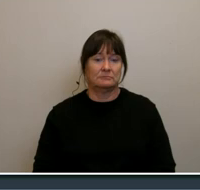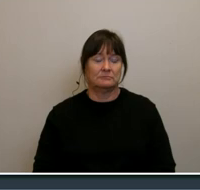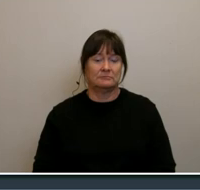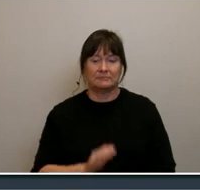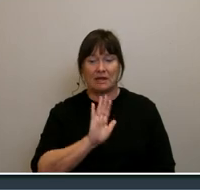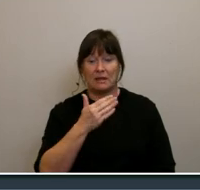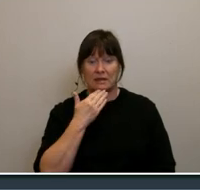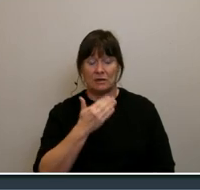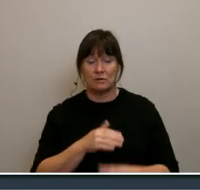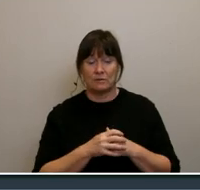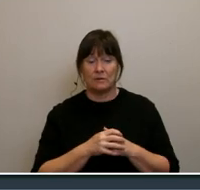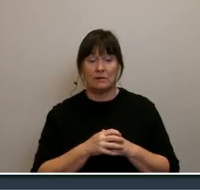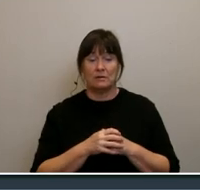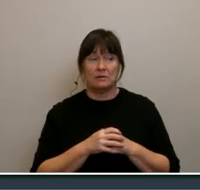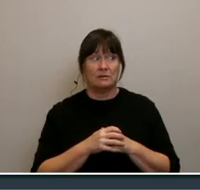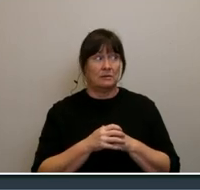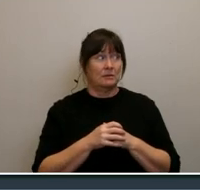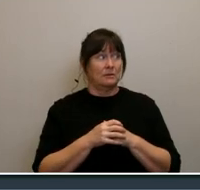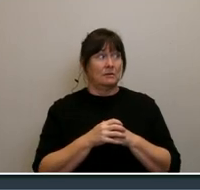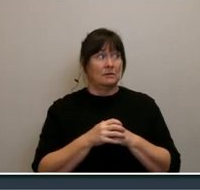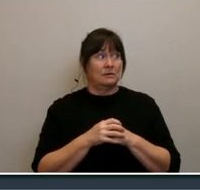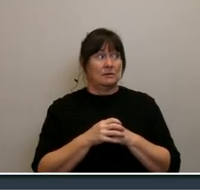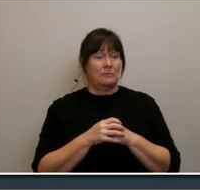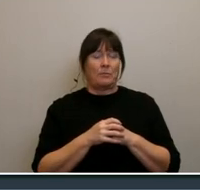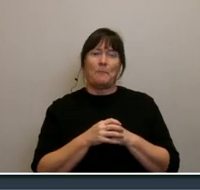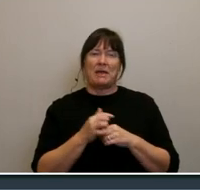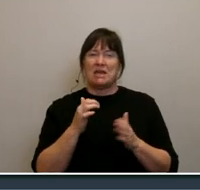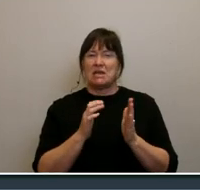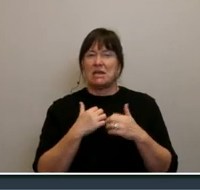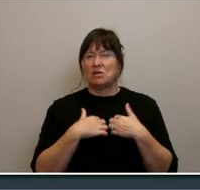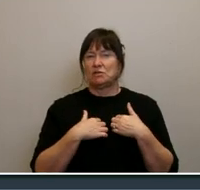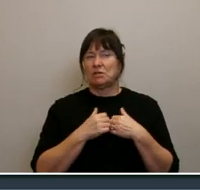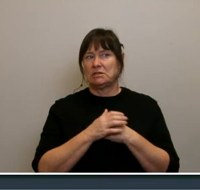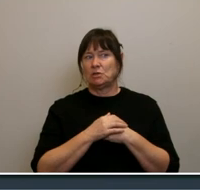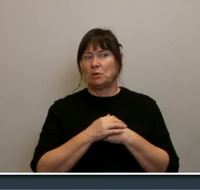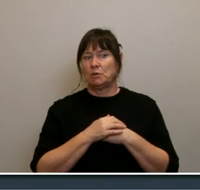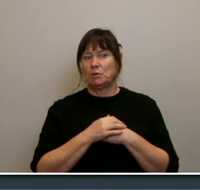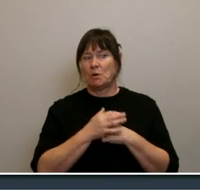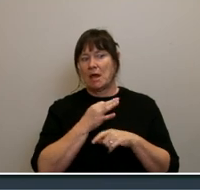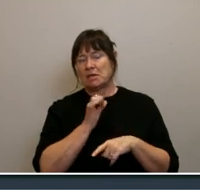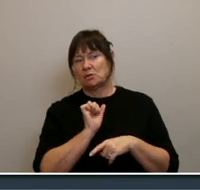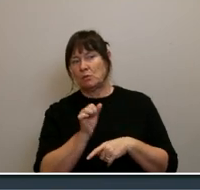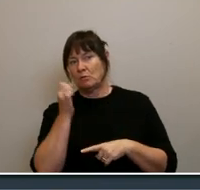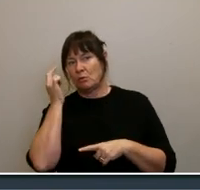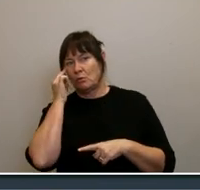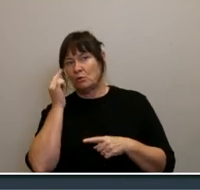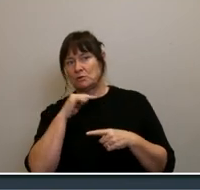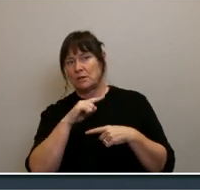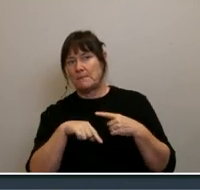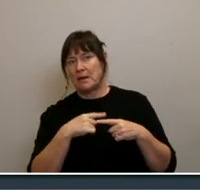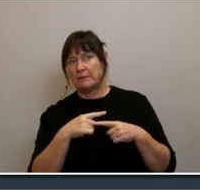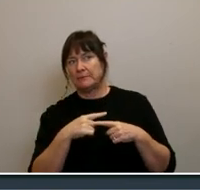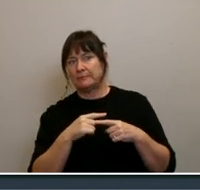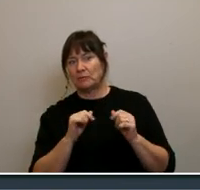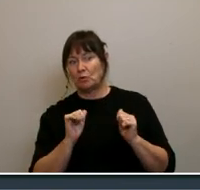Councillor Tapney. Hey, Pip. Thank you for that, whakaro. Be interested in to hear your thoughts around, there's already